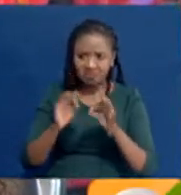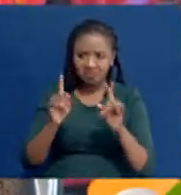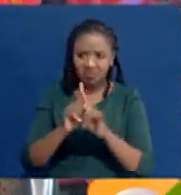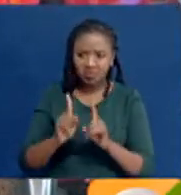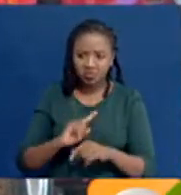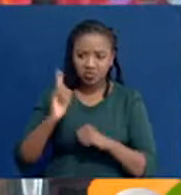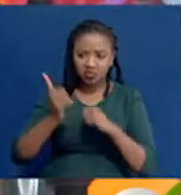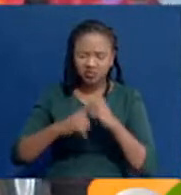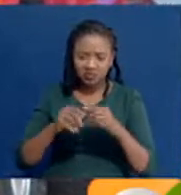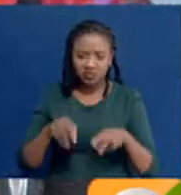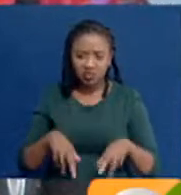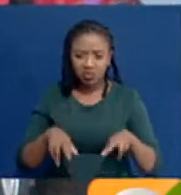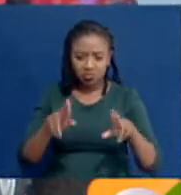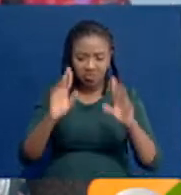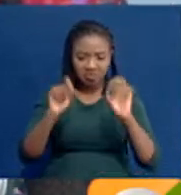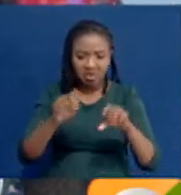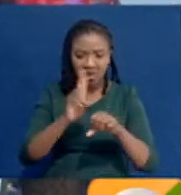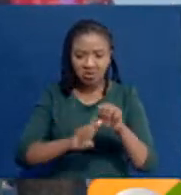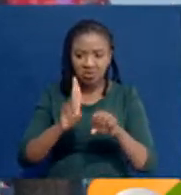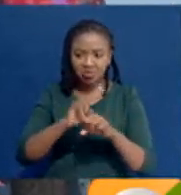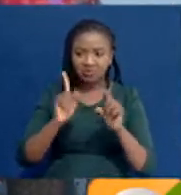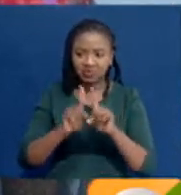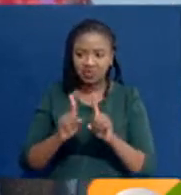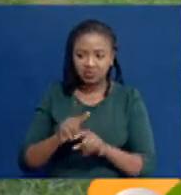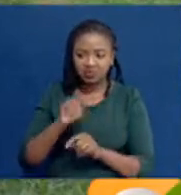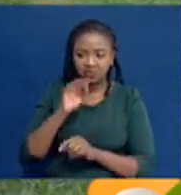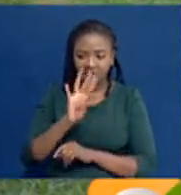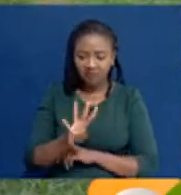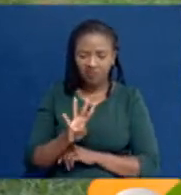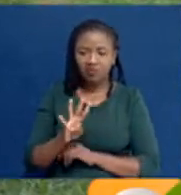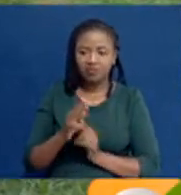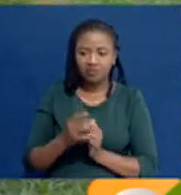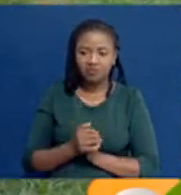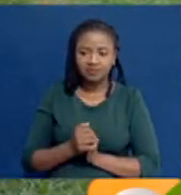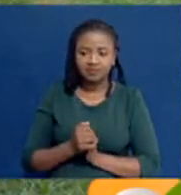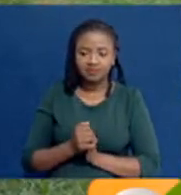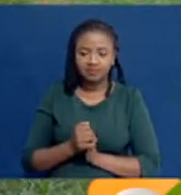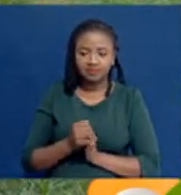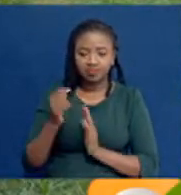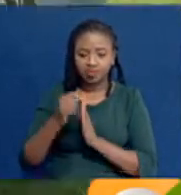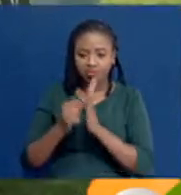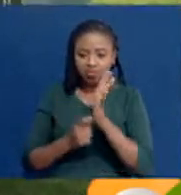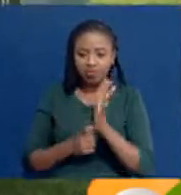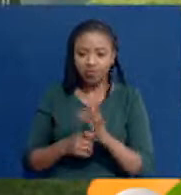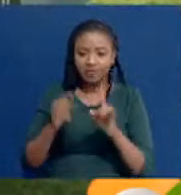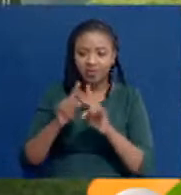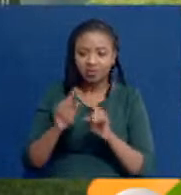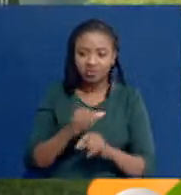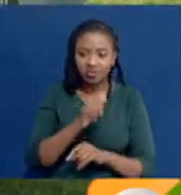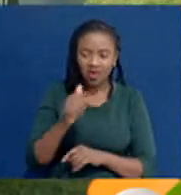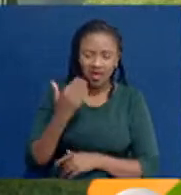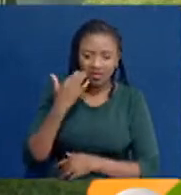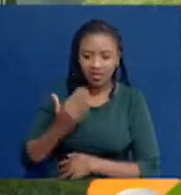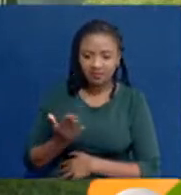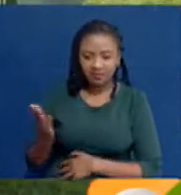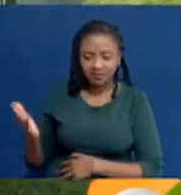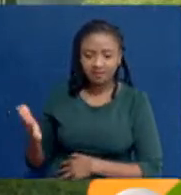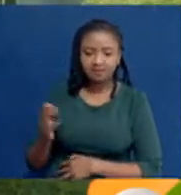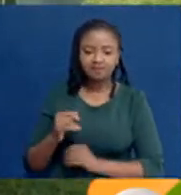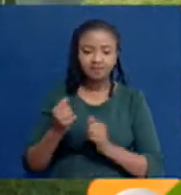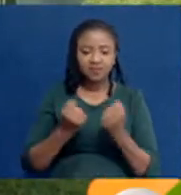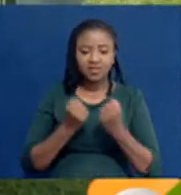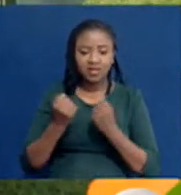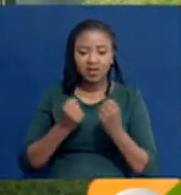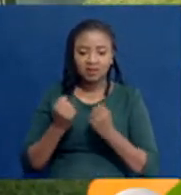on roadworthiness, and 4 on the edge of the car. Grailing May with a 1967 Alfa Romeo Sprint scored